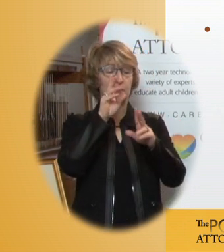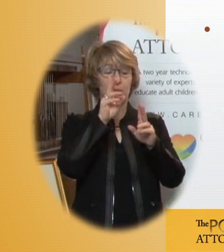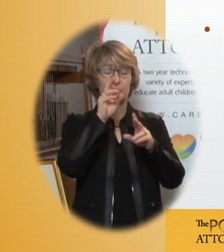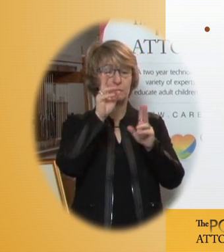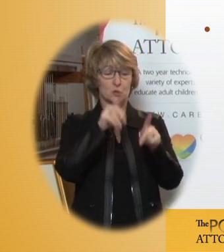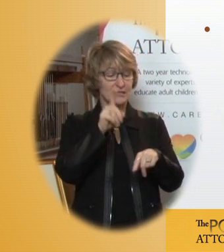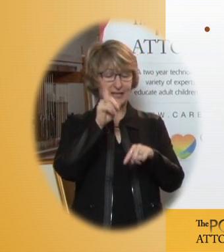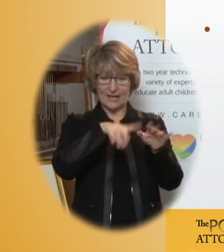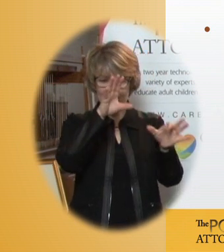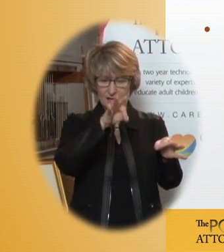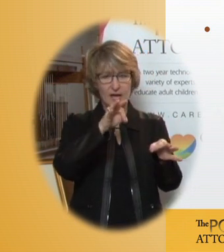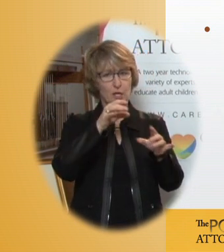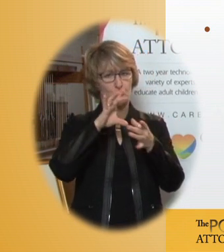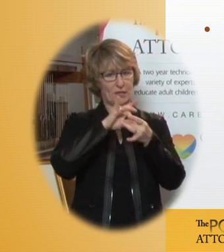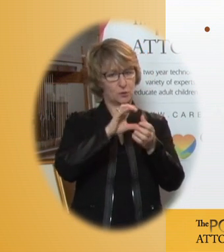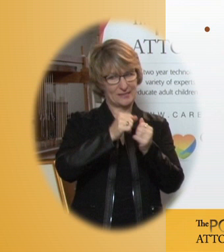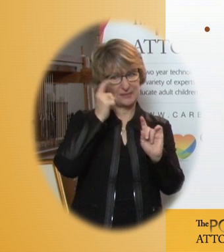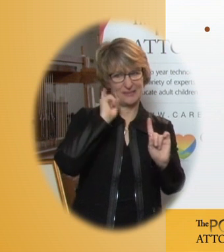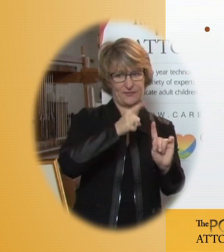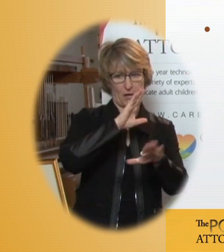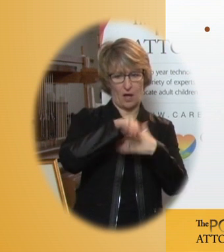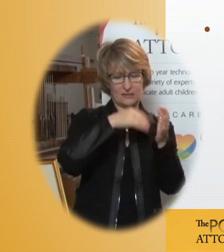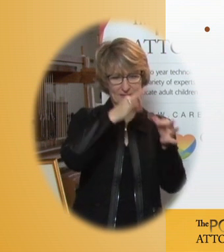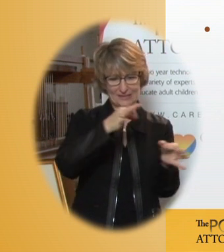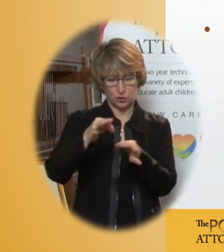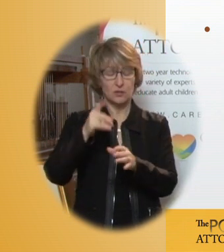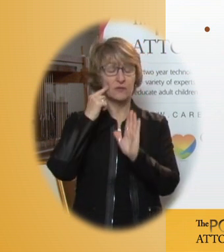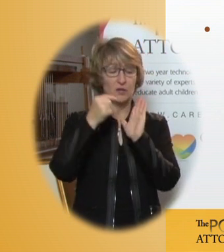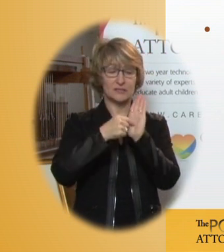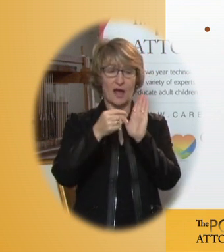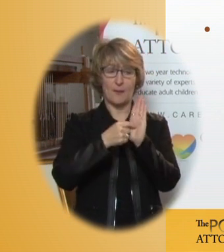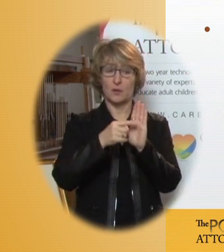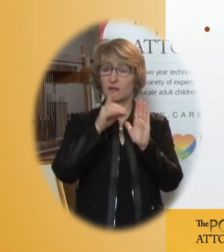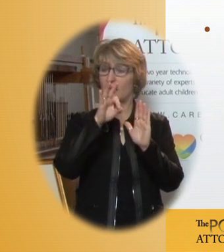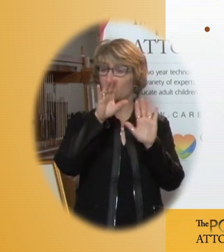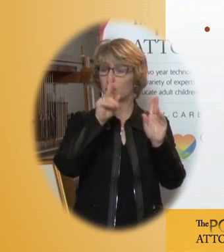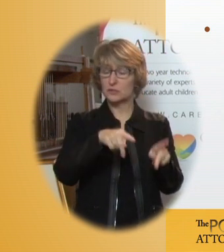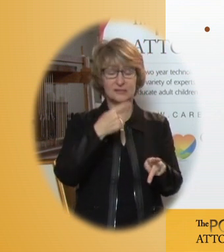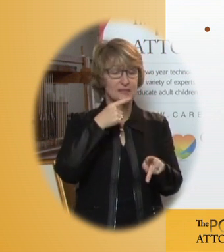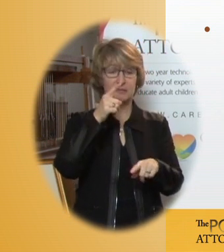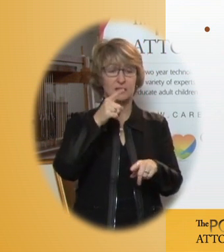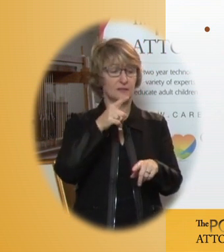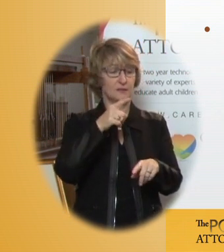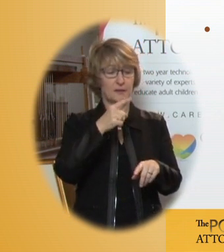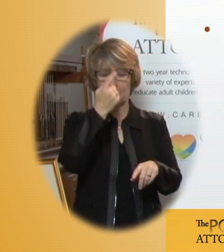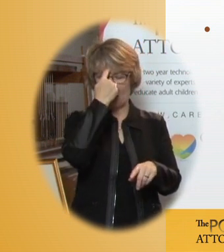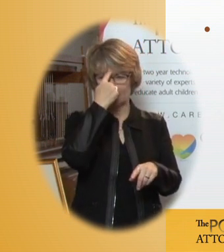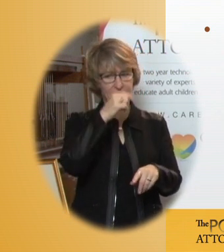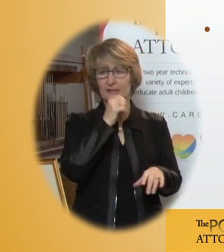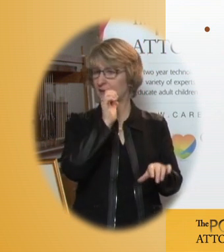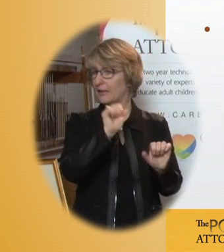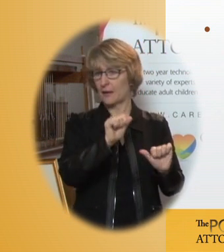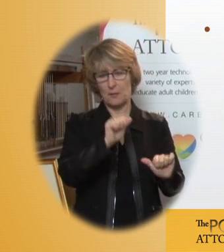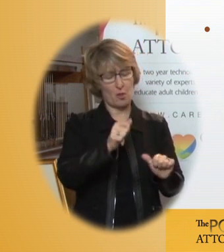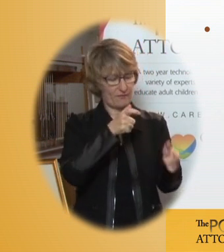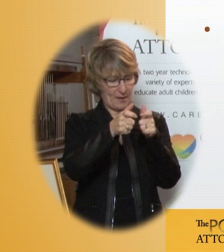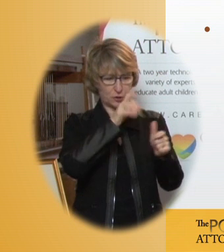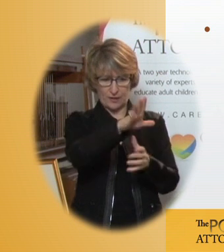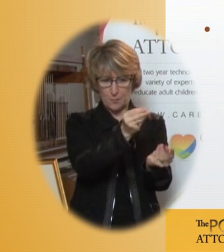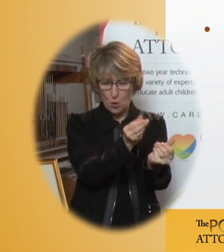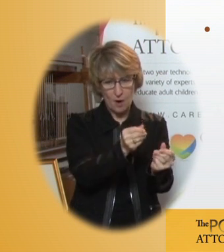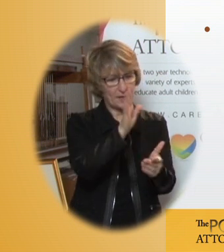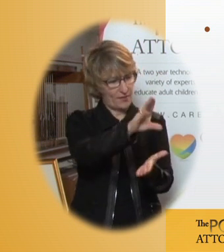of decisions. For example, a person who is found mentally incapable of managing their property or finances is